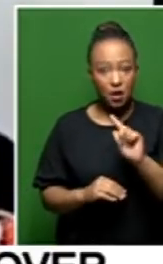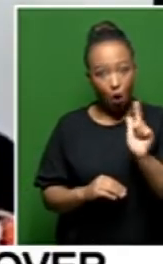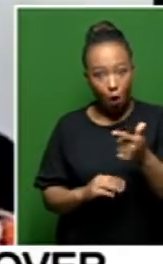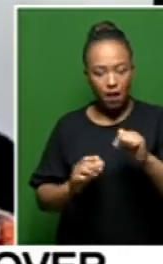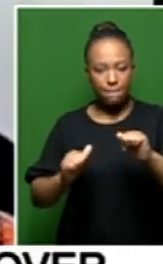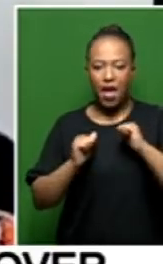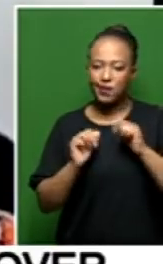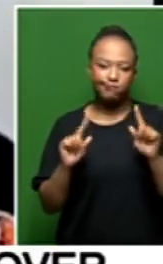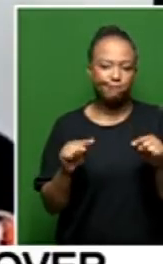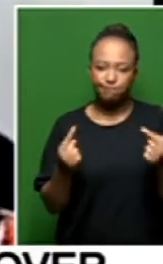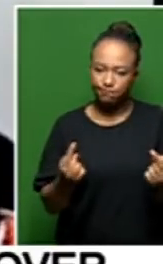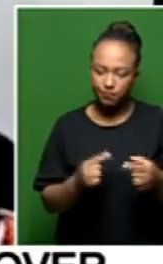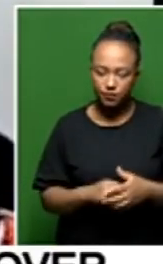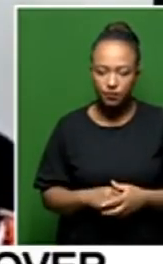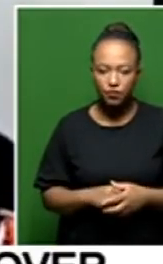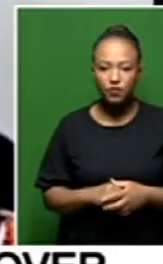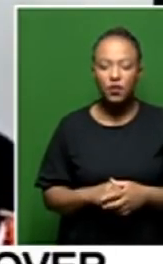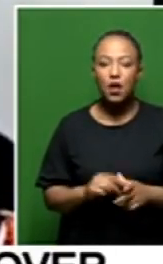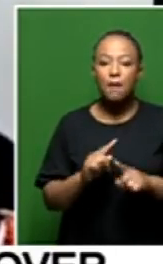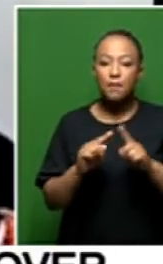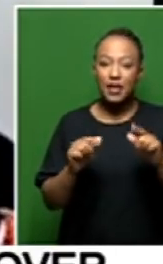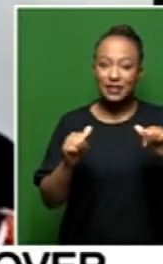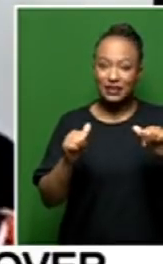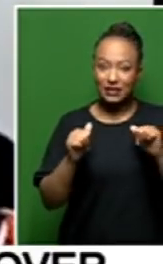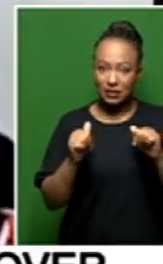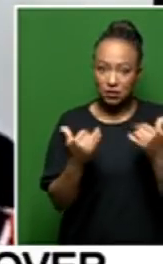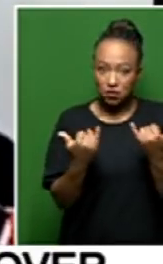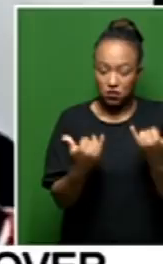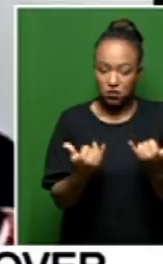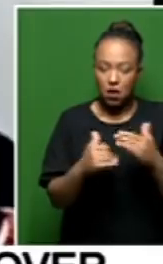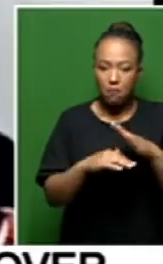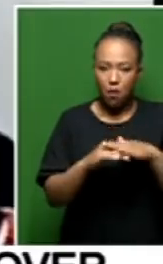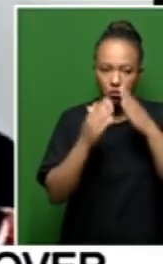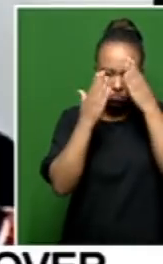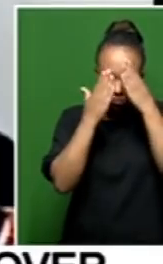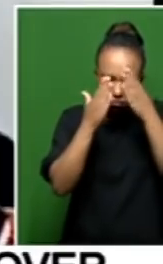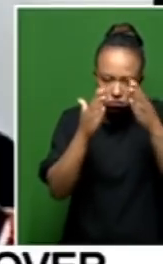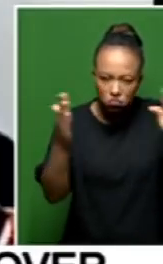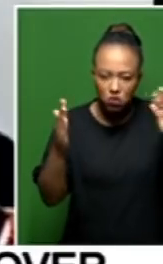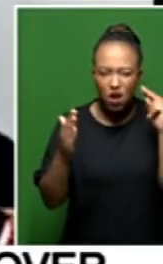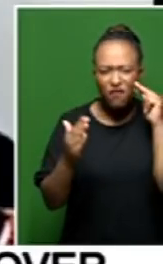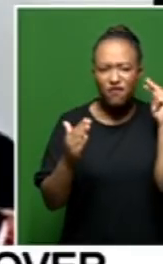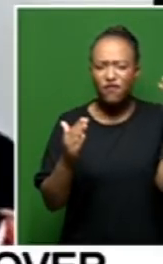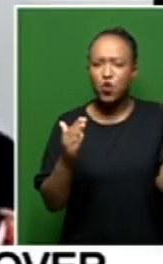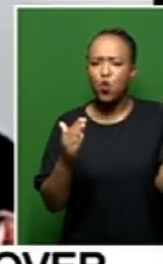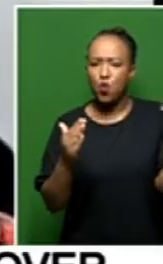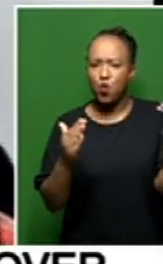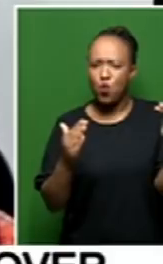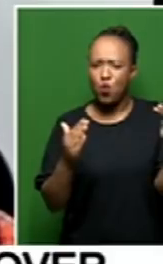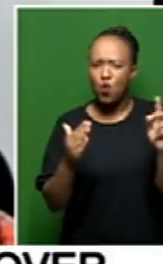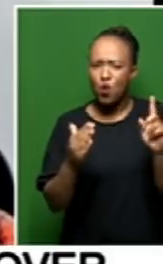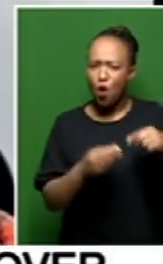the money, but in return, we're getting a broader viewpoint about what's